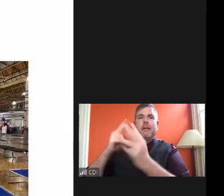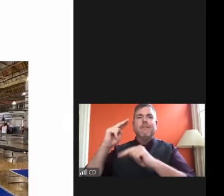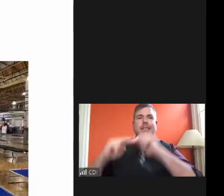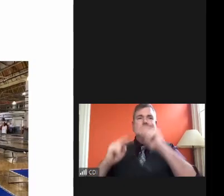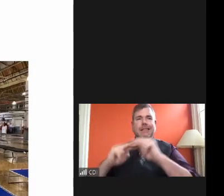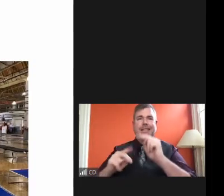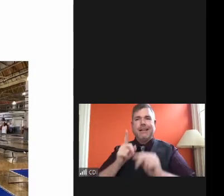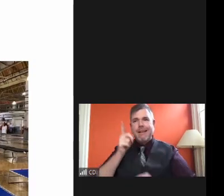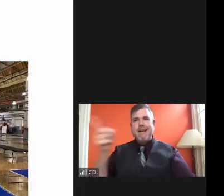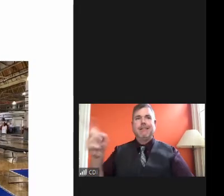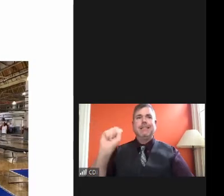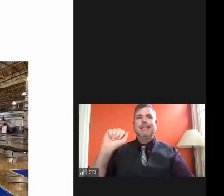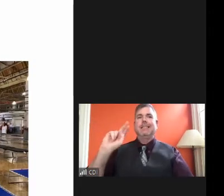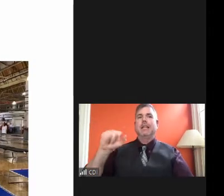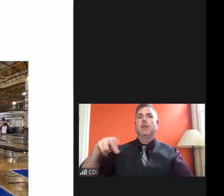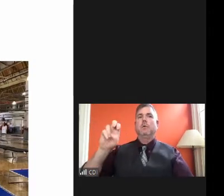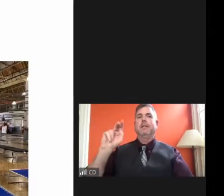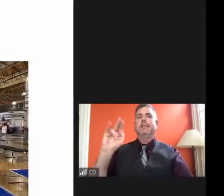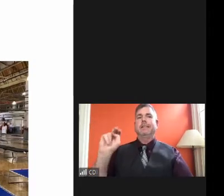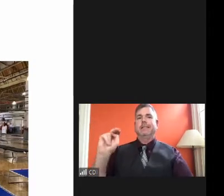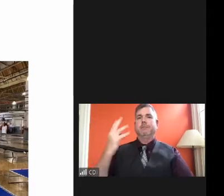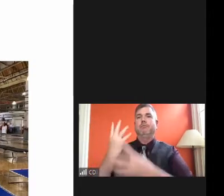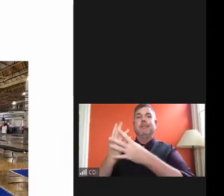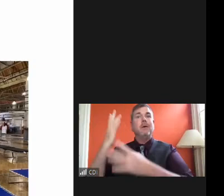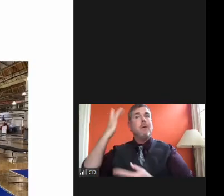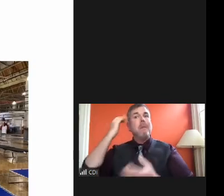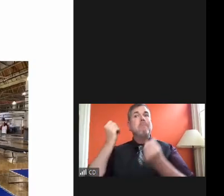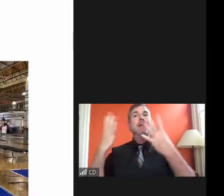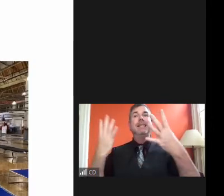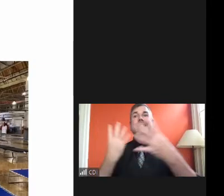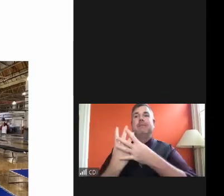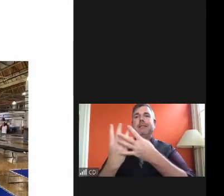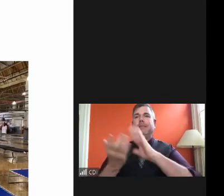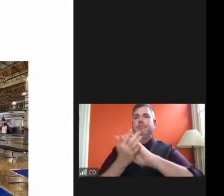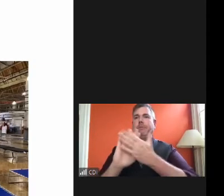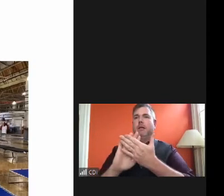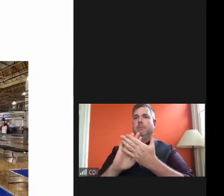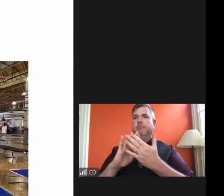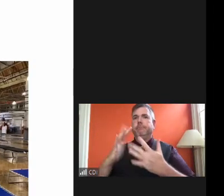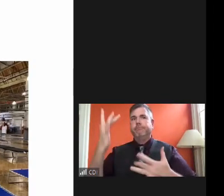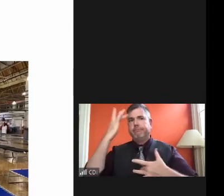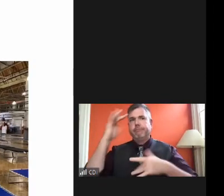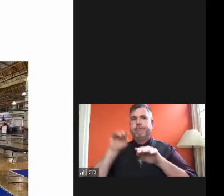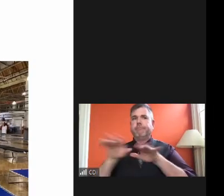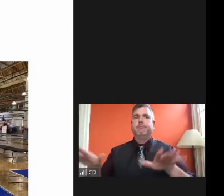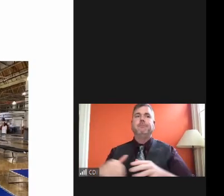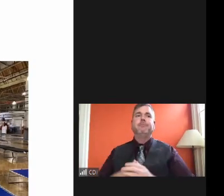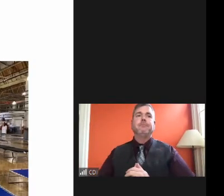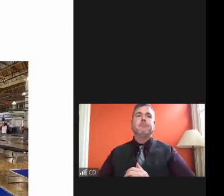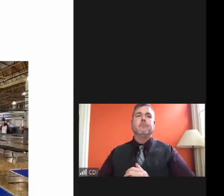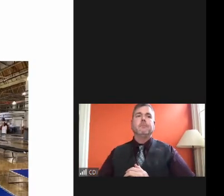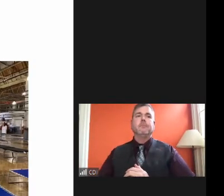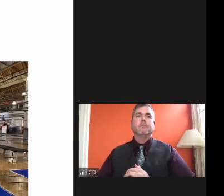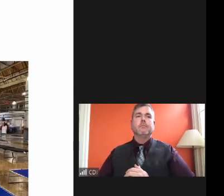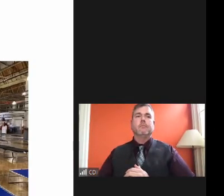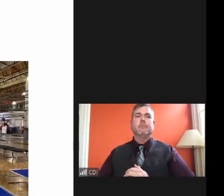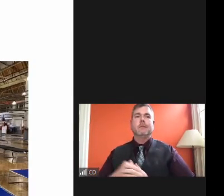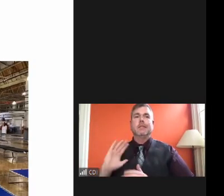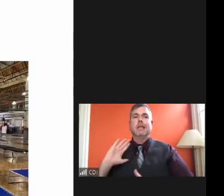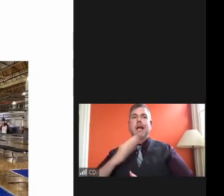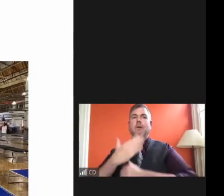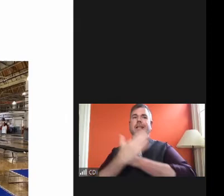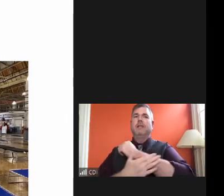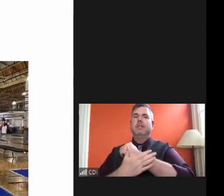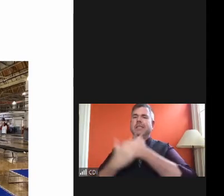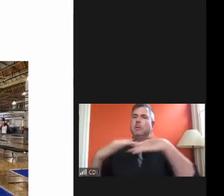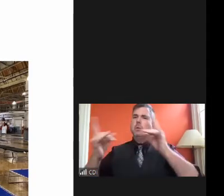requiring hospitalization. We were particularly affected by that because we are the closest hospitals, and Marin Health has a contract with San Quentin